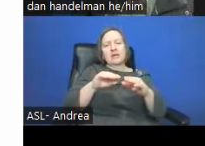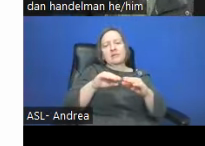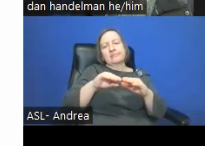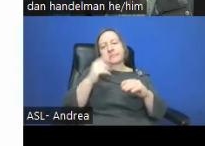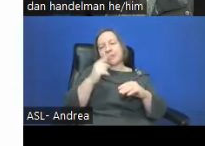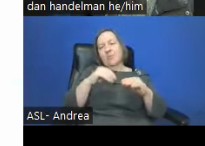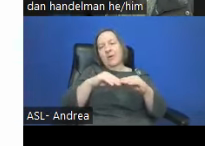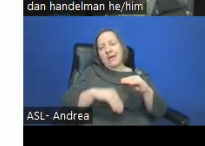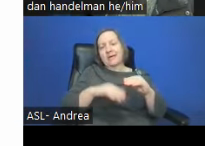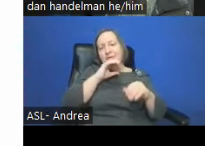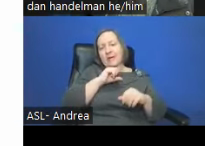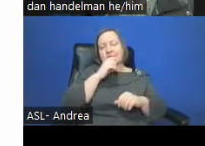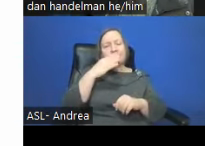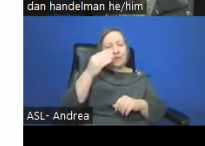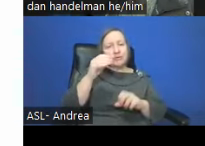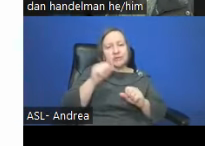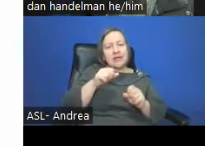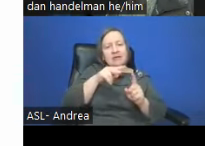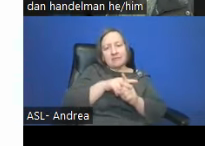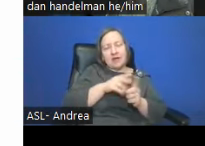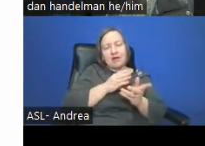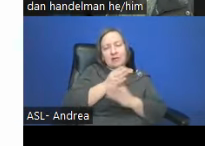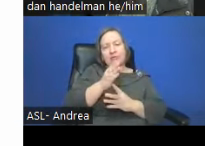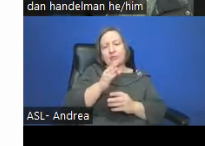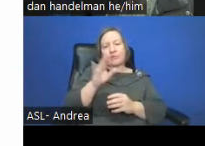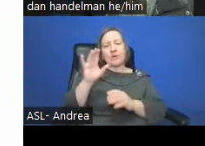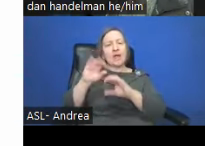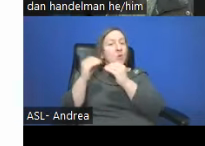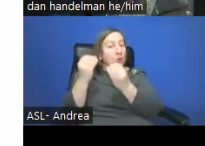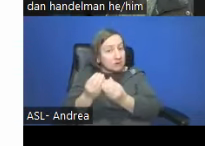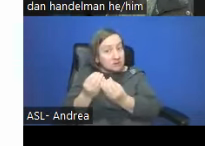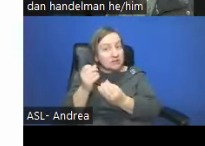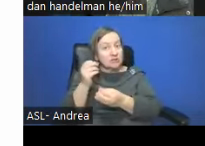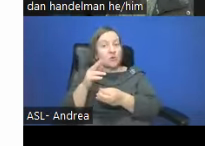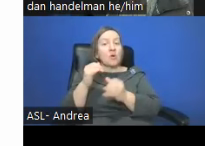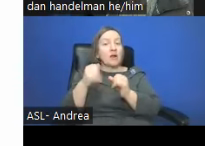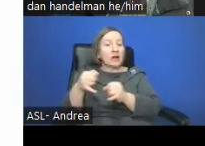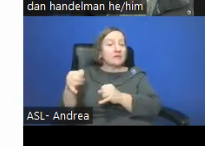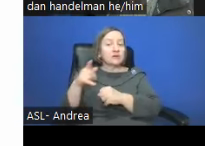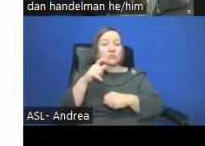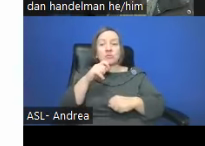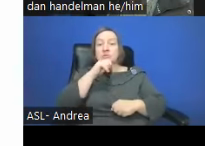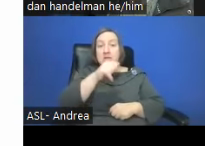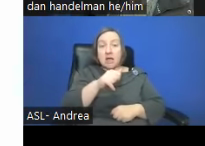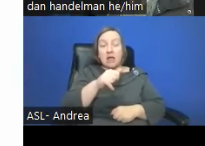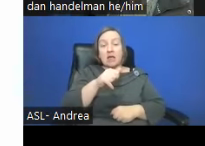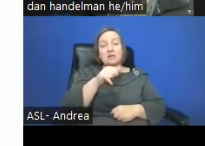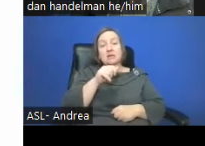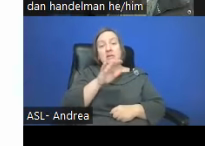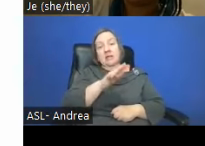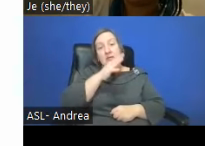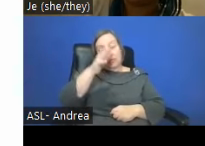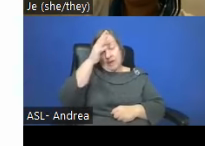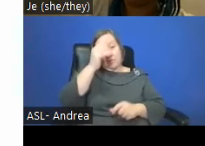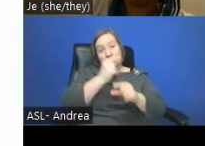of 14 can file through like an organization or an individual that's not necessarily their parent